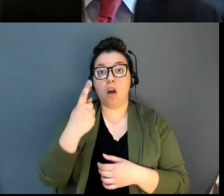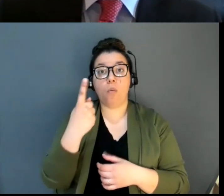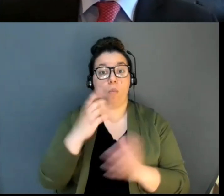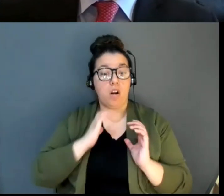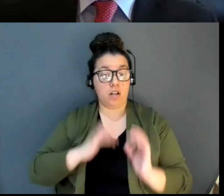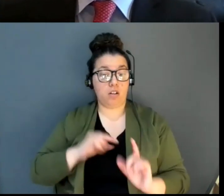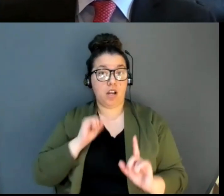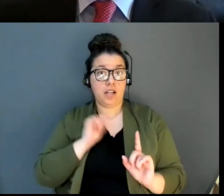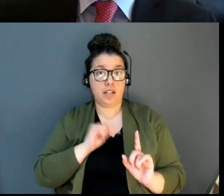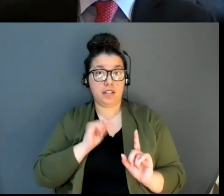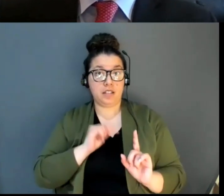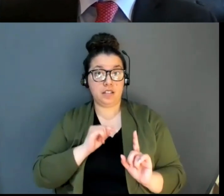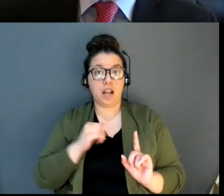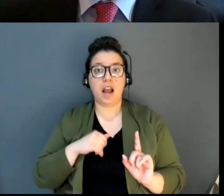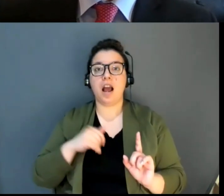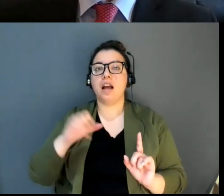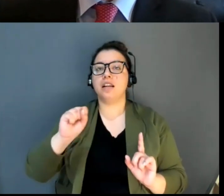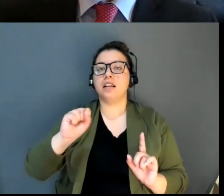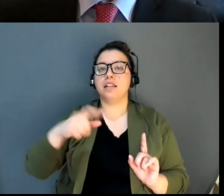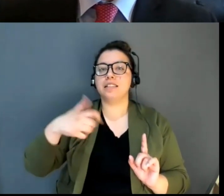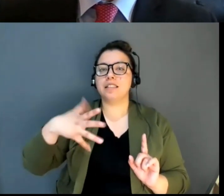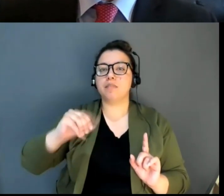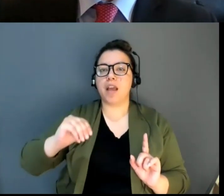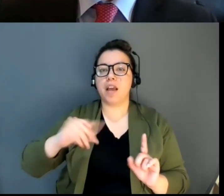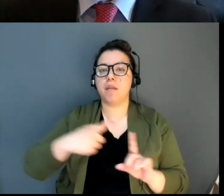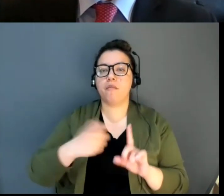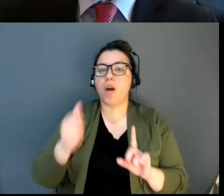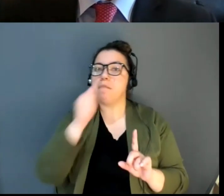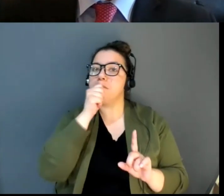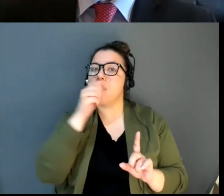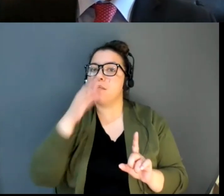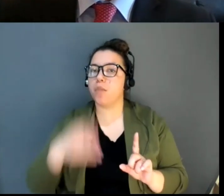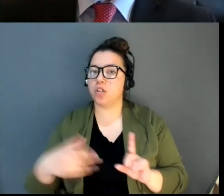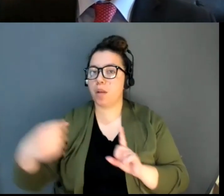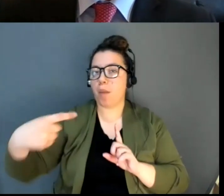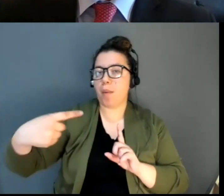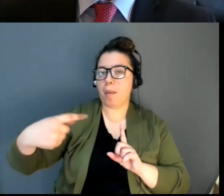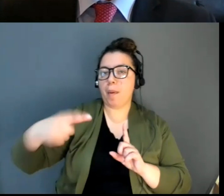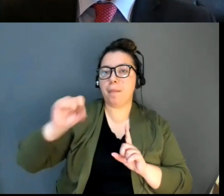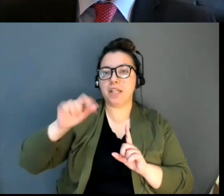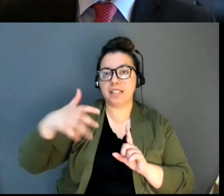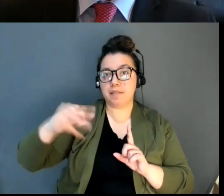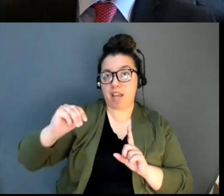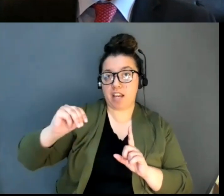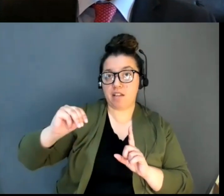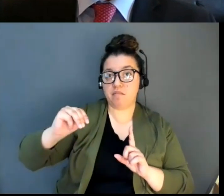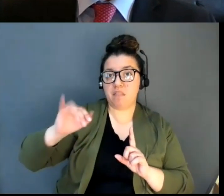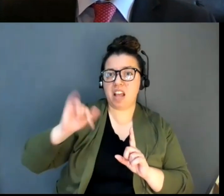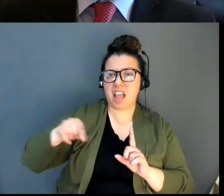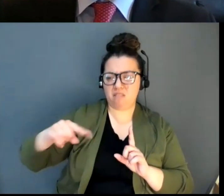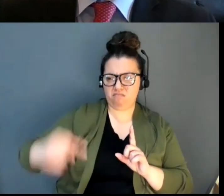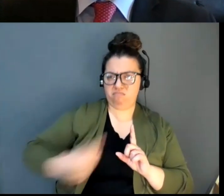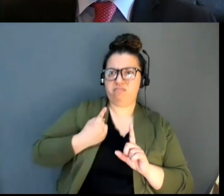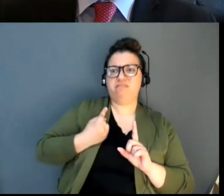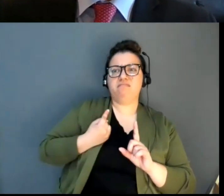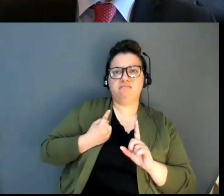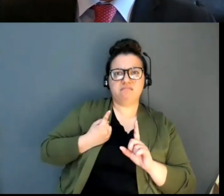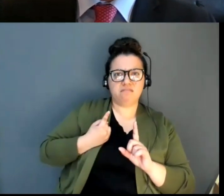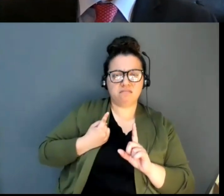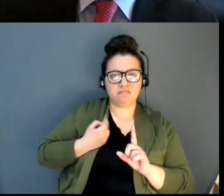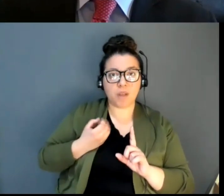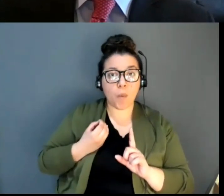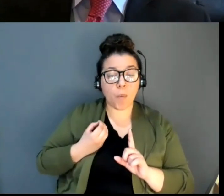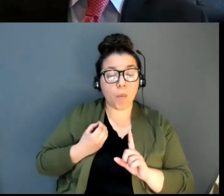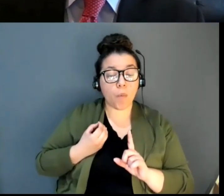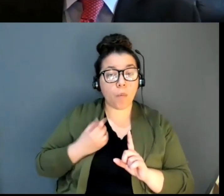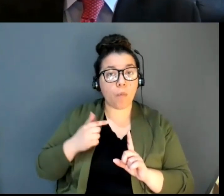sent spam from an anonymous person, and it was offensive spam. And so the first thing